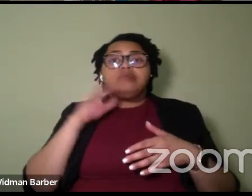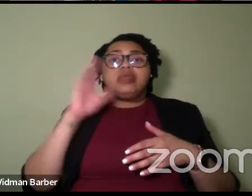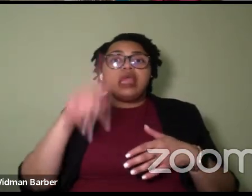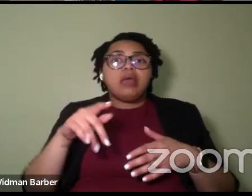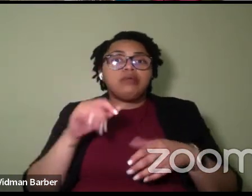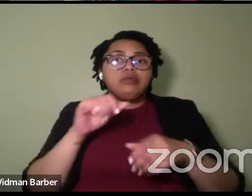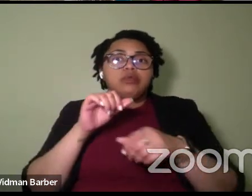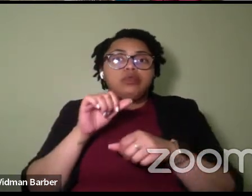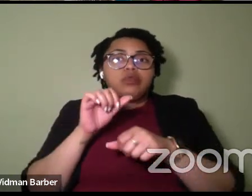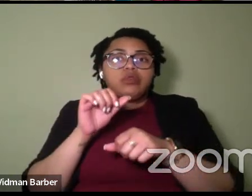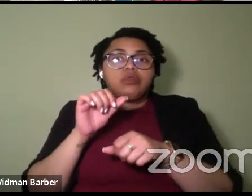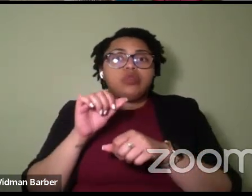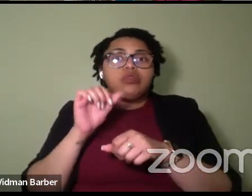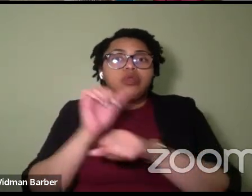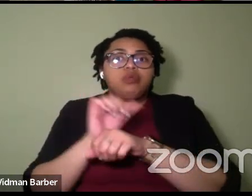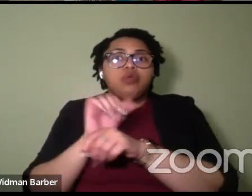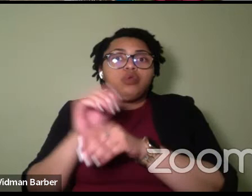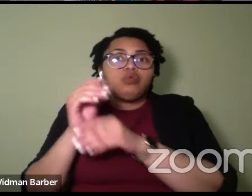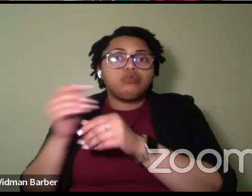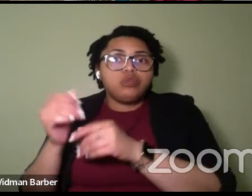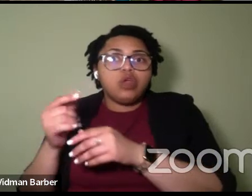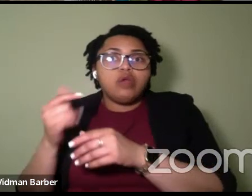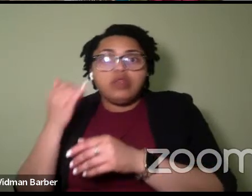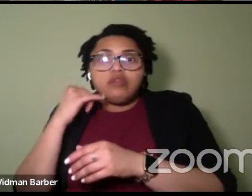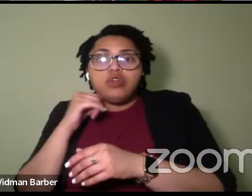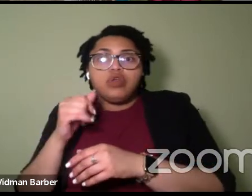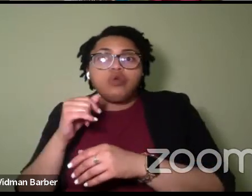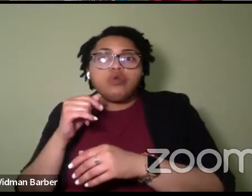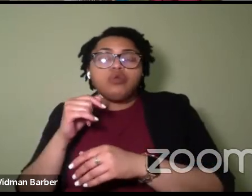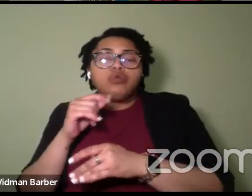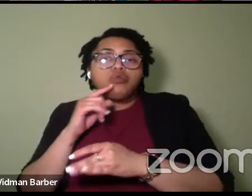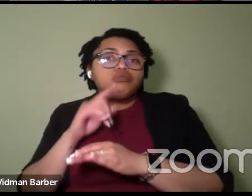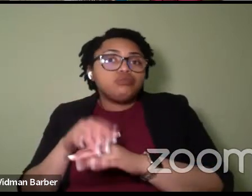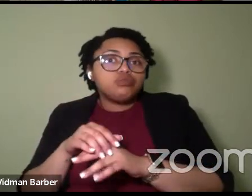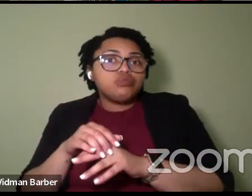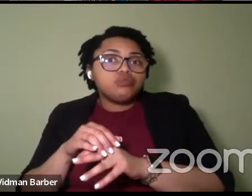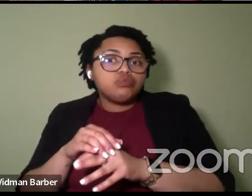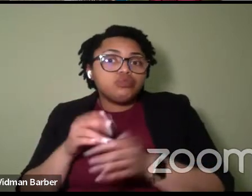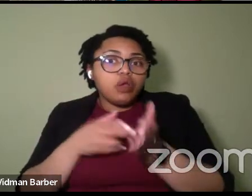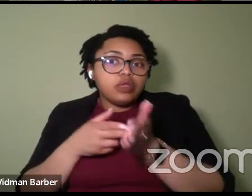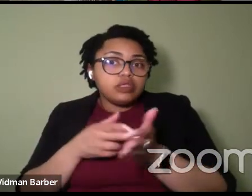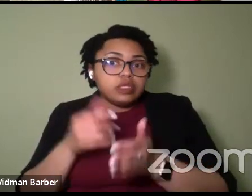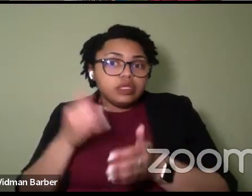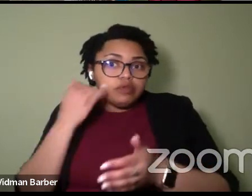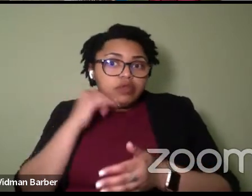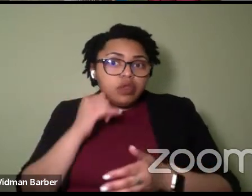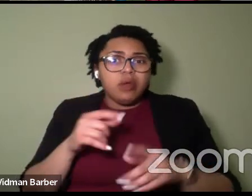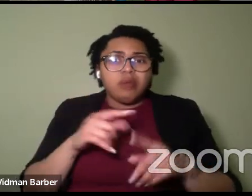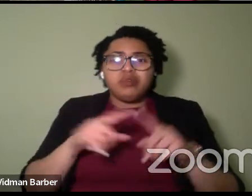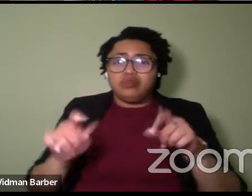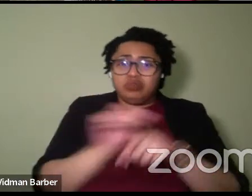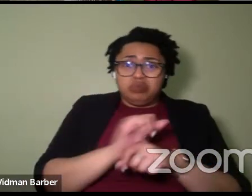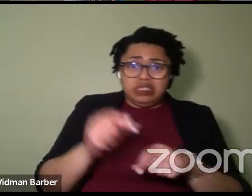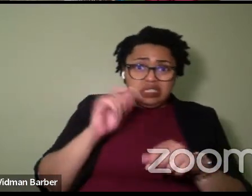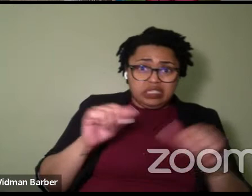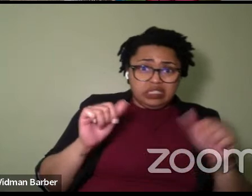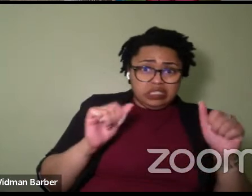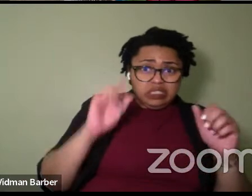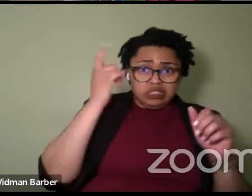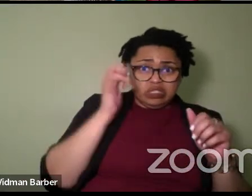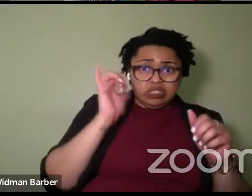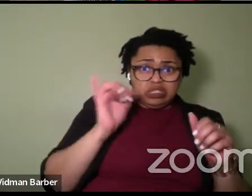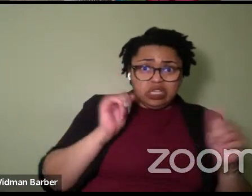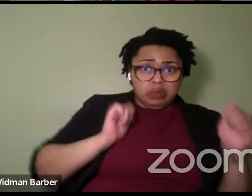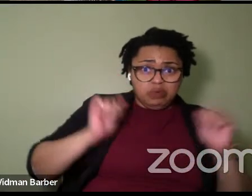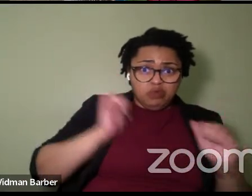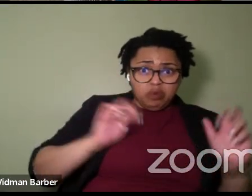the truth, that if we aren't clear about this, this is performative. And if we're not clear about this, my greatest fear,